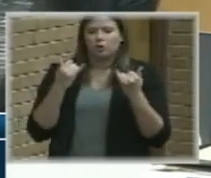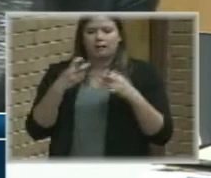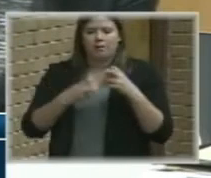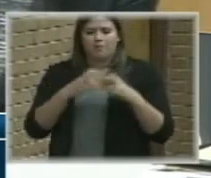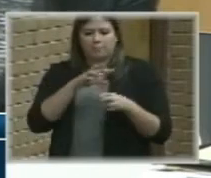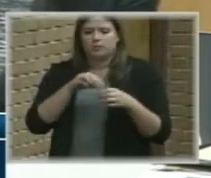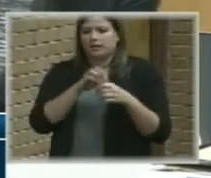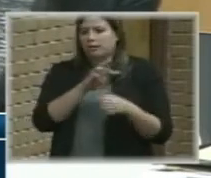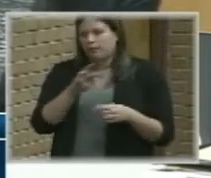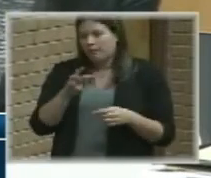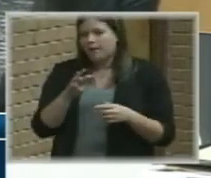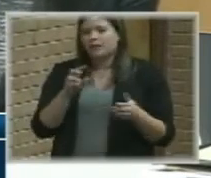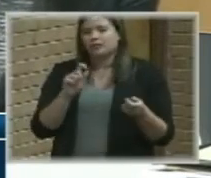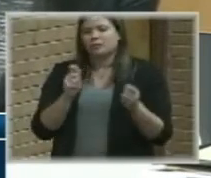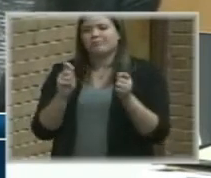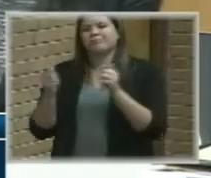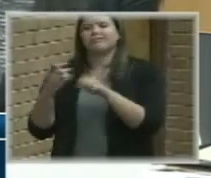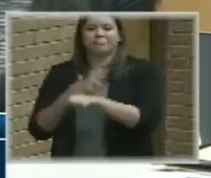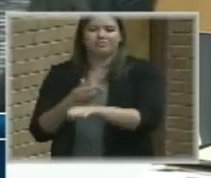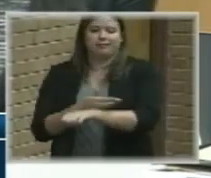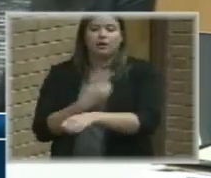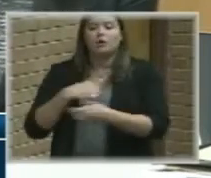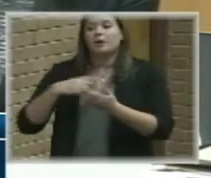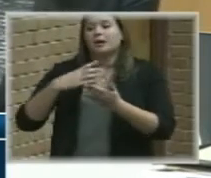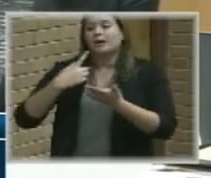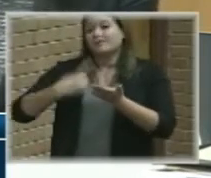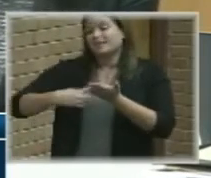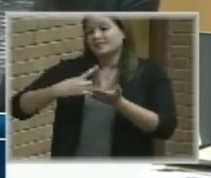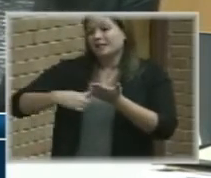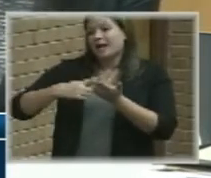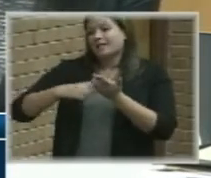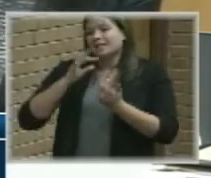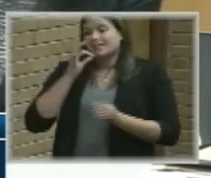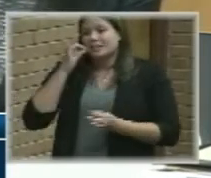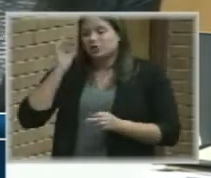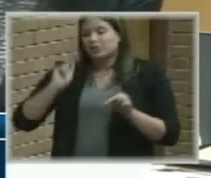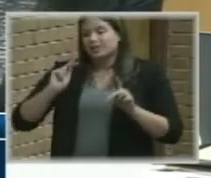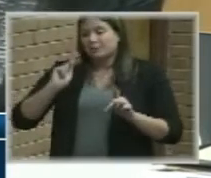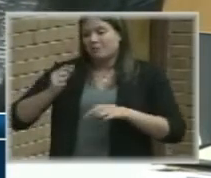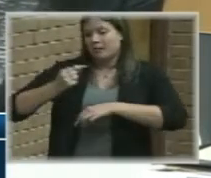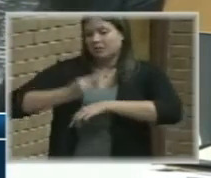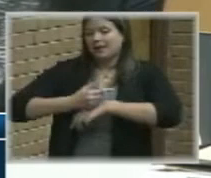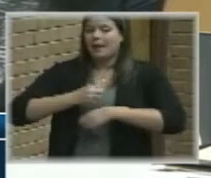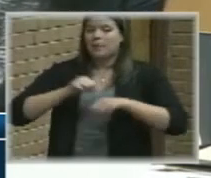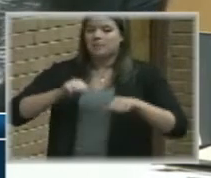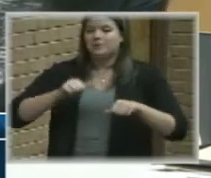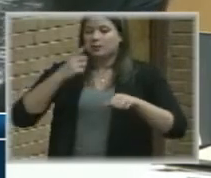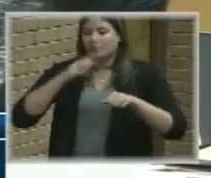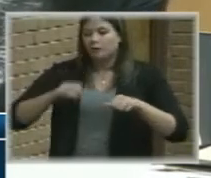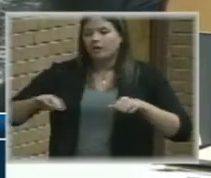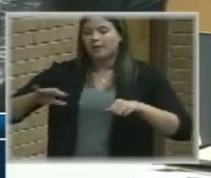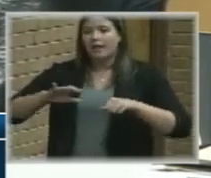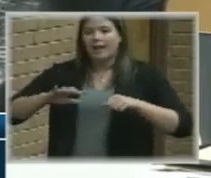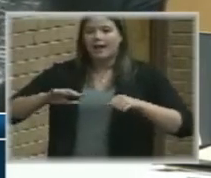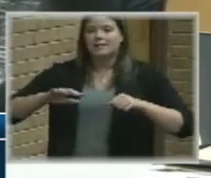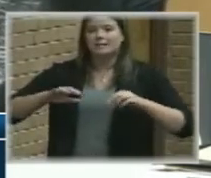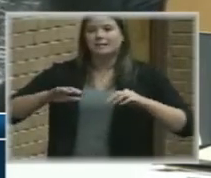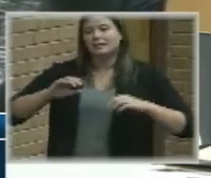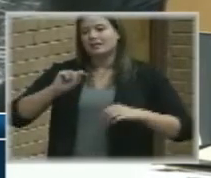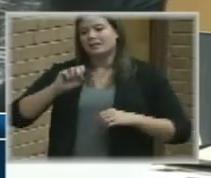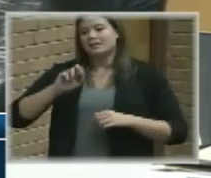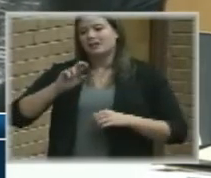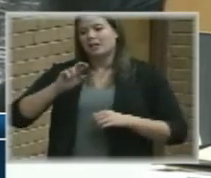page. We also discussed Indigenous Peoples Day and the potential for a land territory acknowledgement